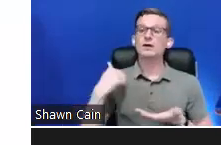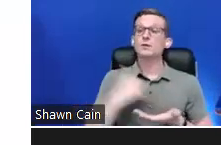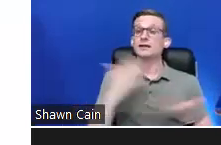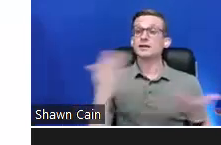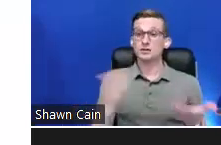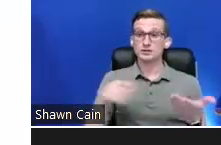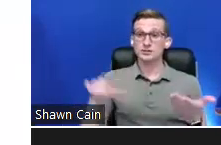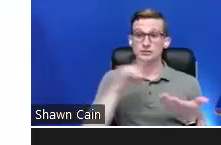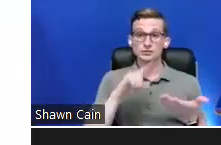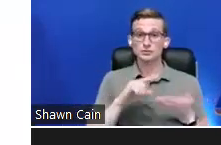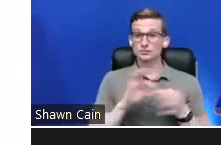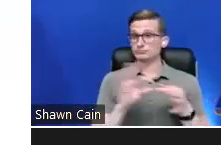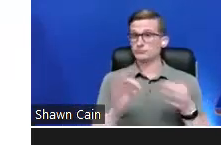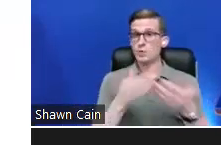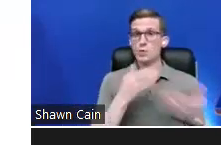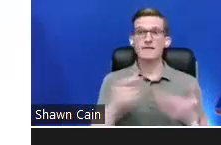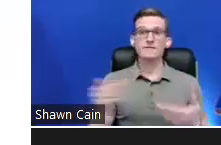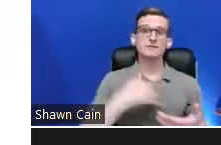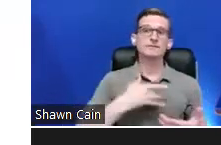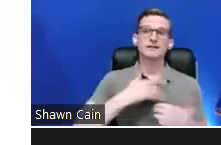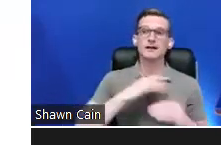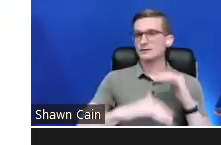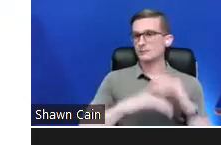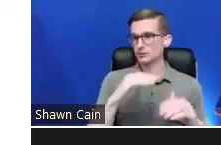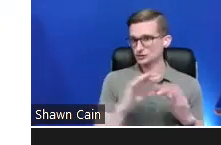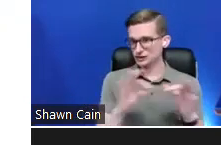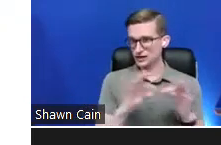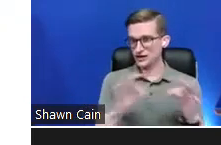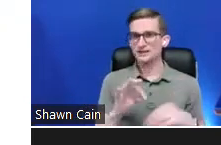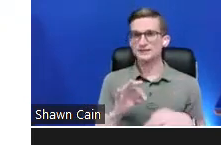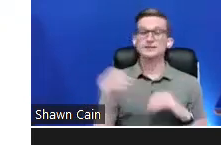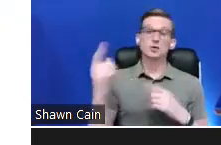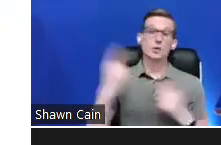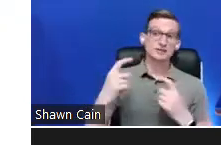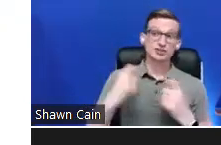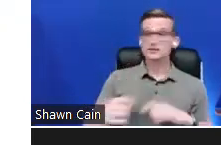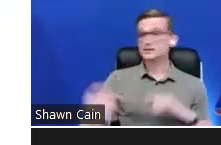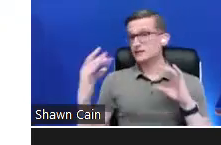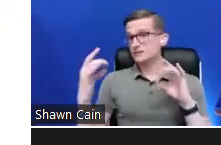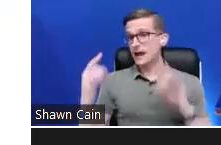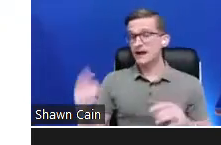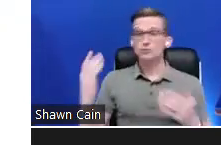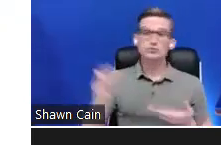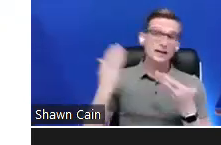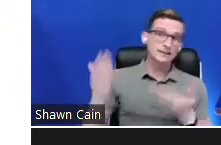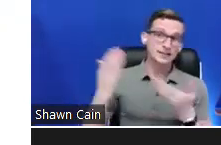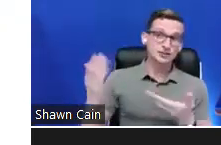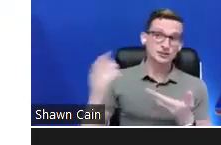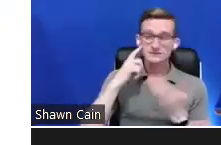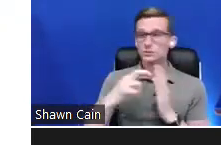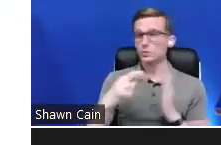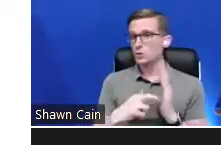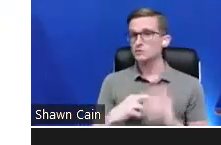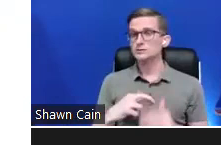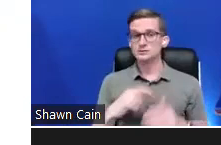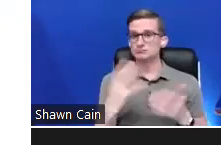this venue. Those could be questions, those could be feedback or recommendations for the rules. And you can use that chat